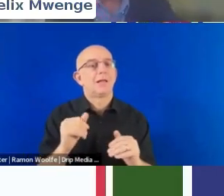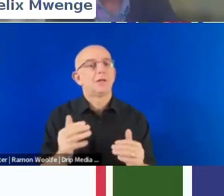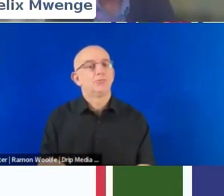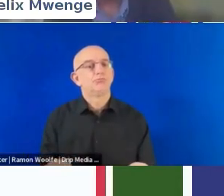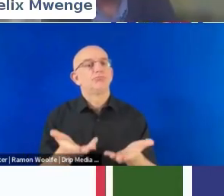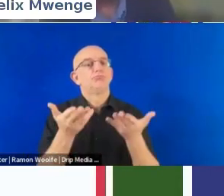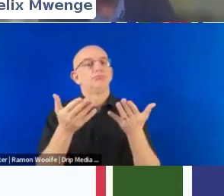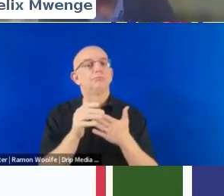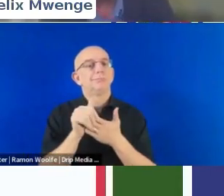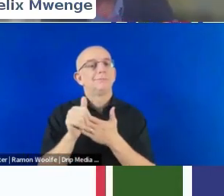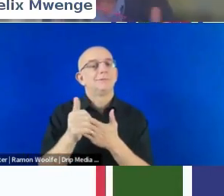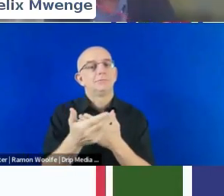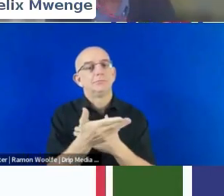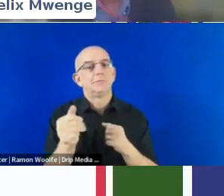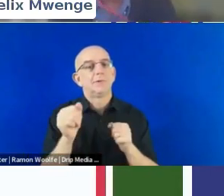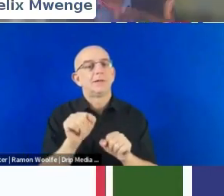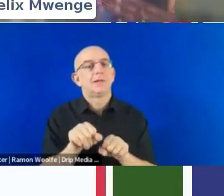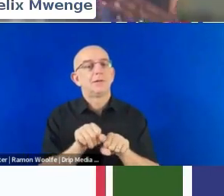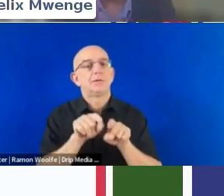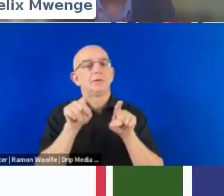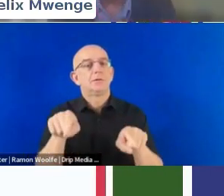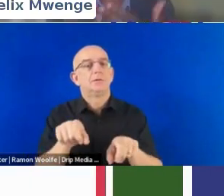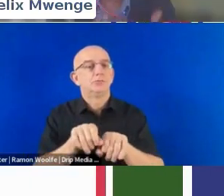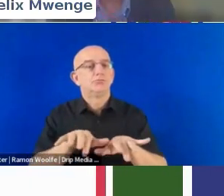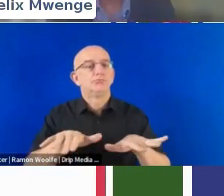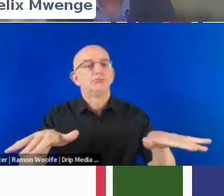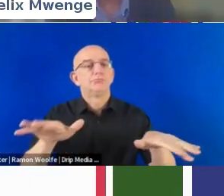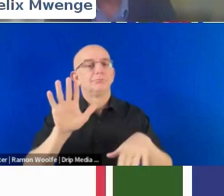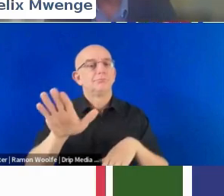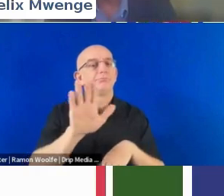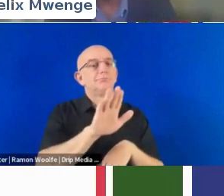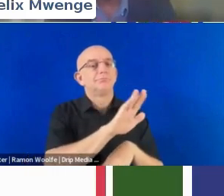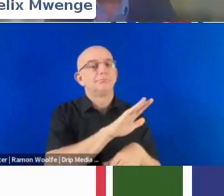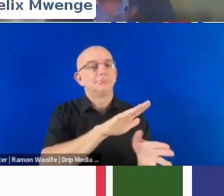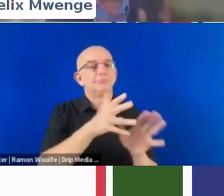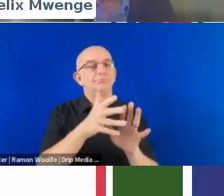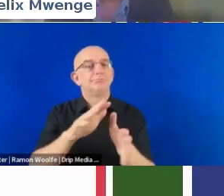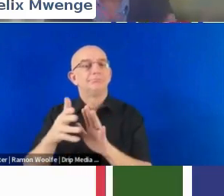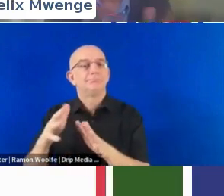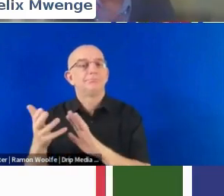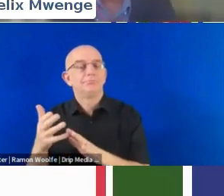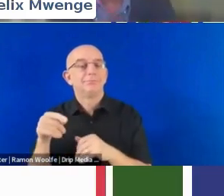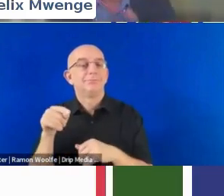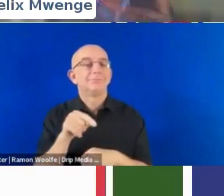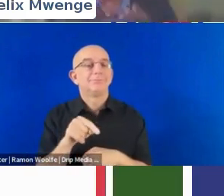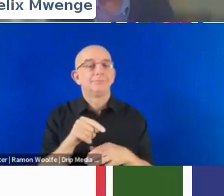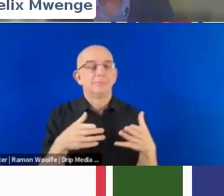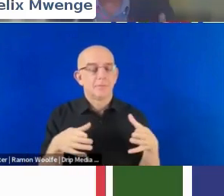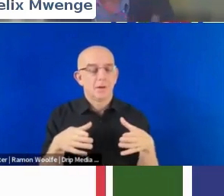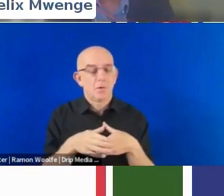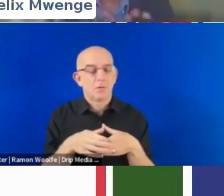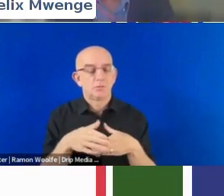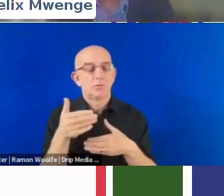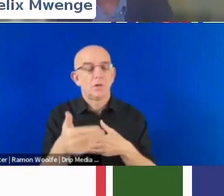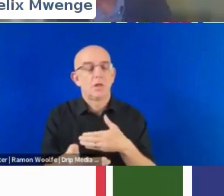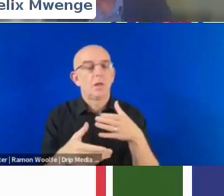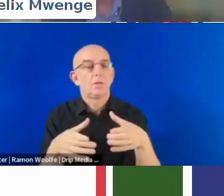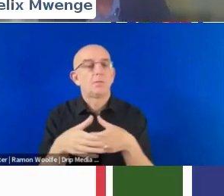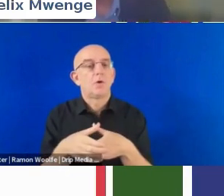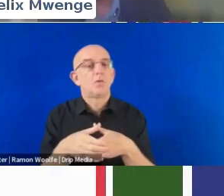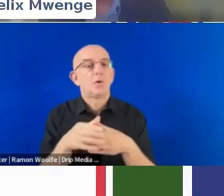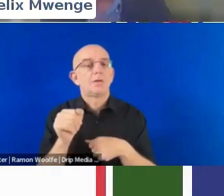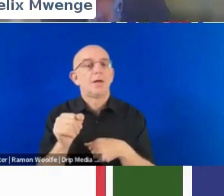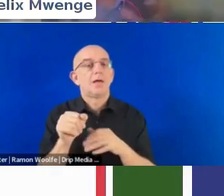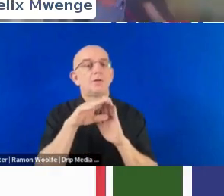modular curriculum, which is adaptable to context-specific needs, and that is accessible to all as a public